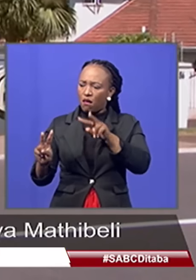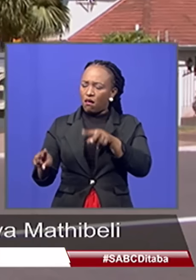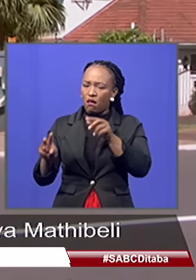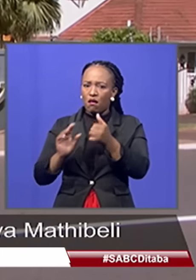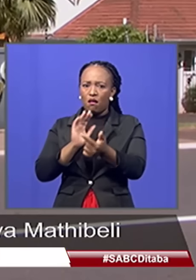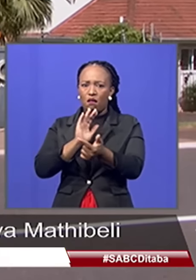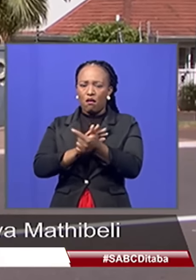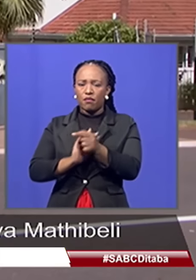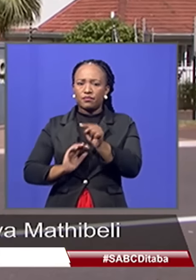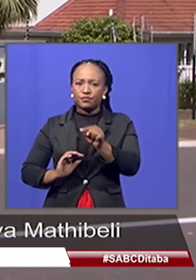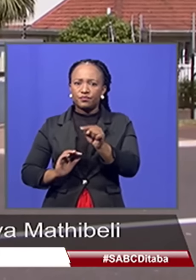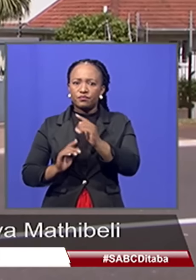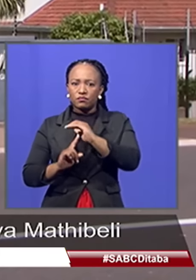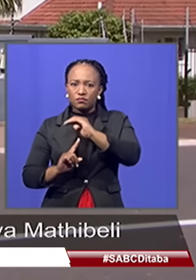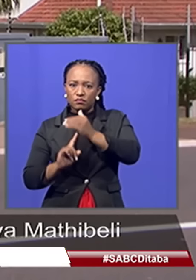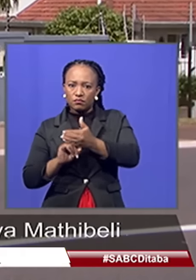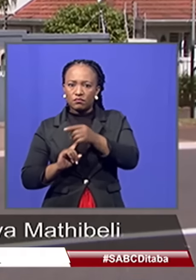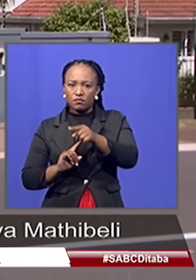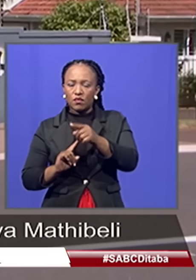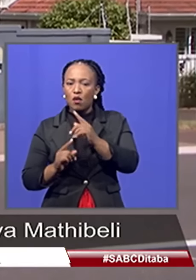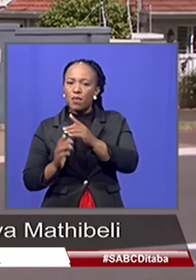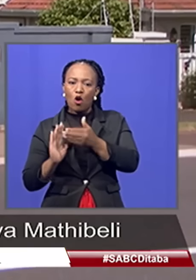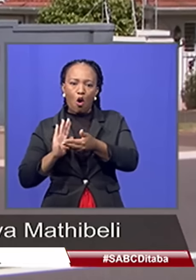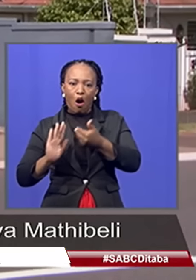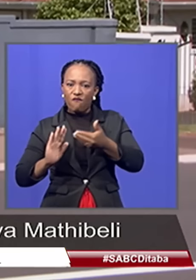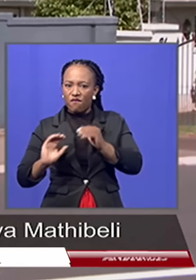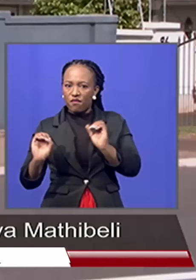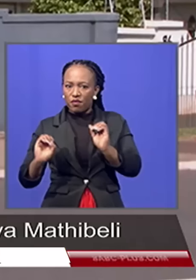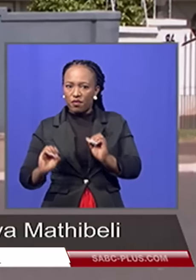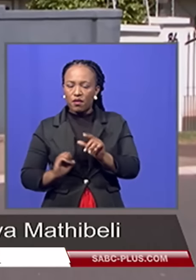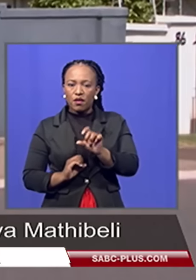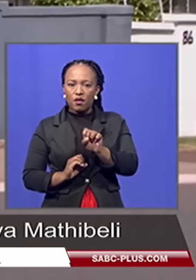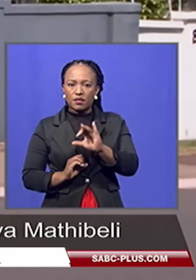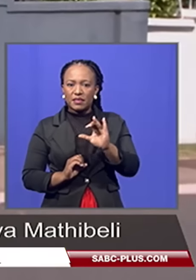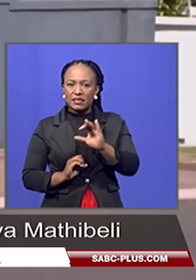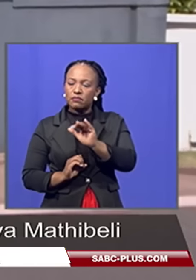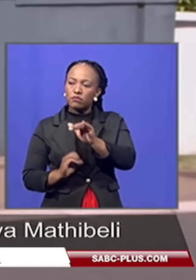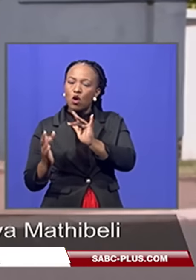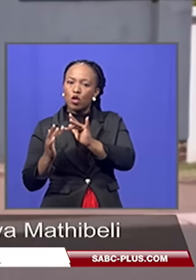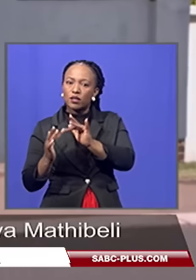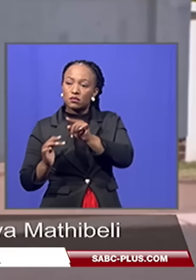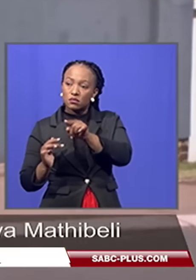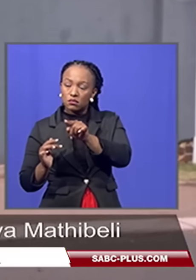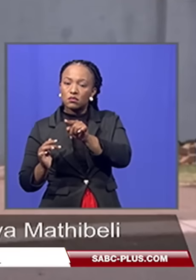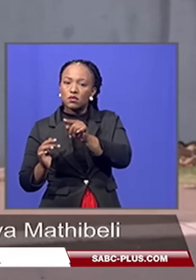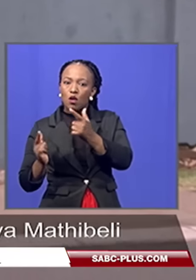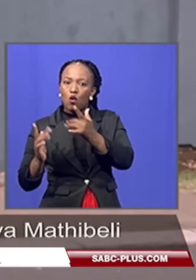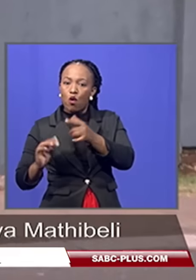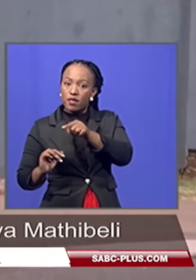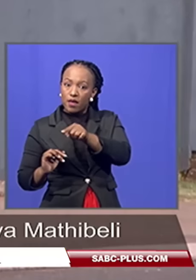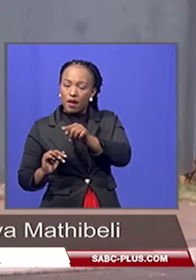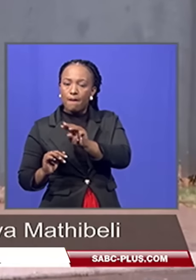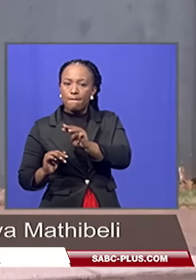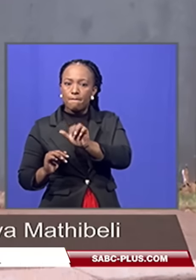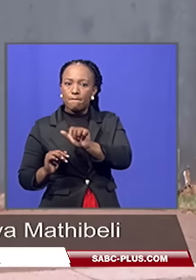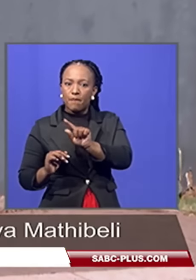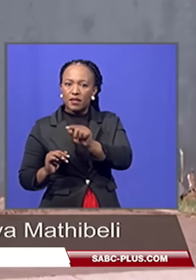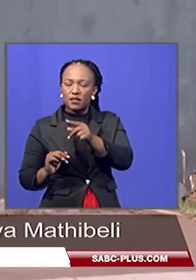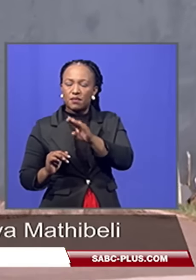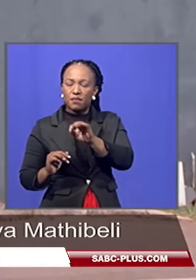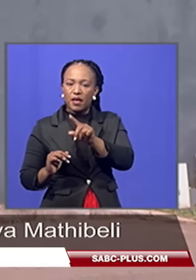o šireletšago gore direkoto di se phumulwe. SABC e kgokagantše le ramolao wa Mathibedi yo a rilego ga se a